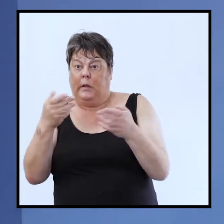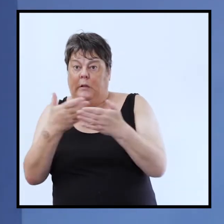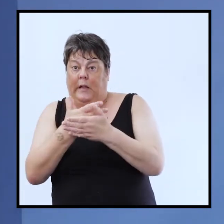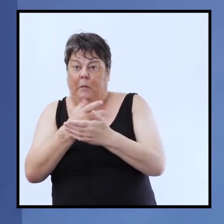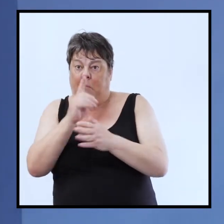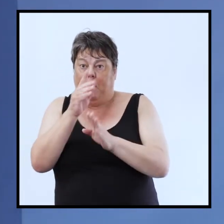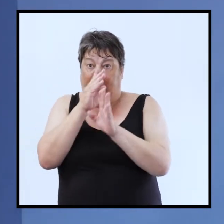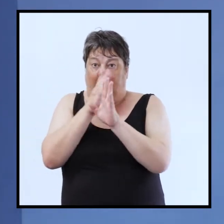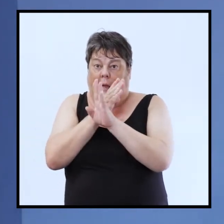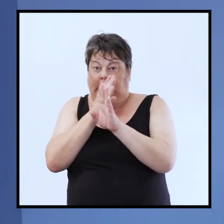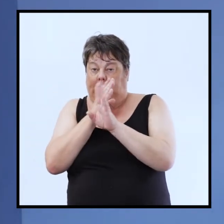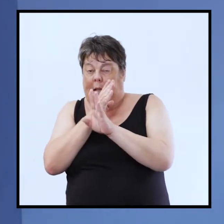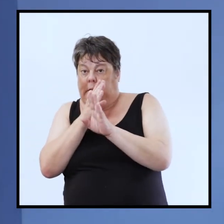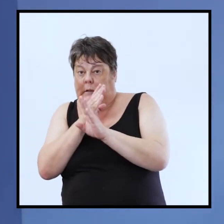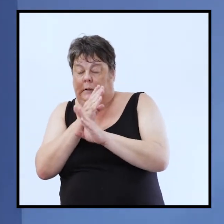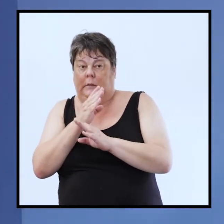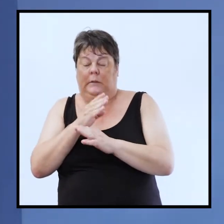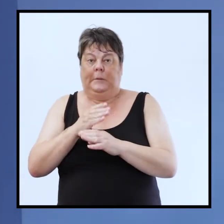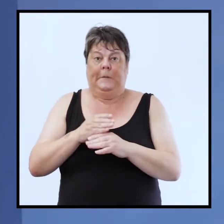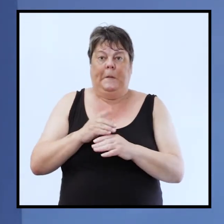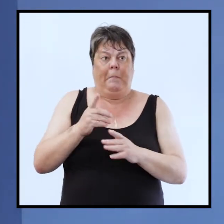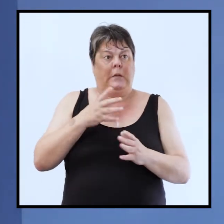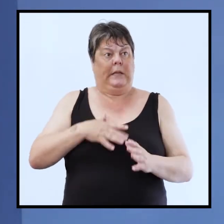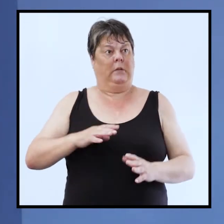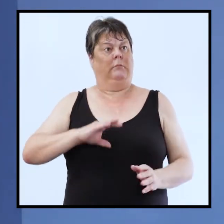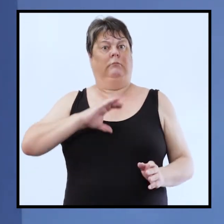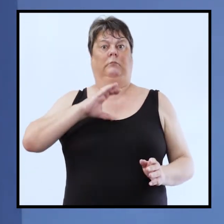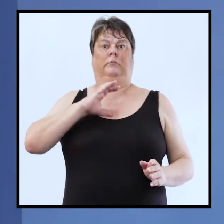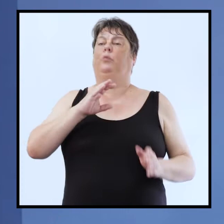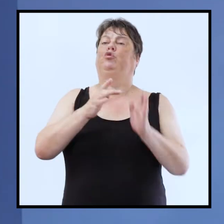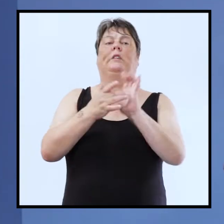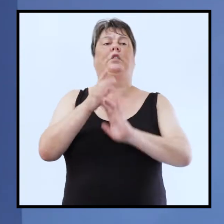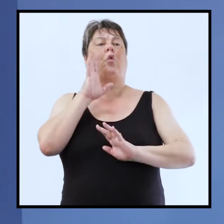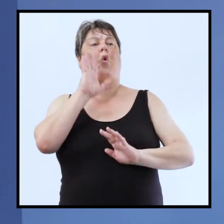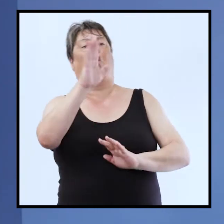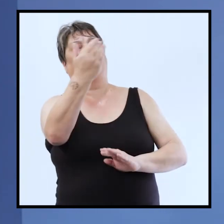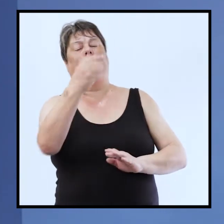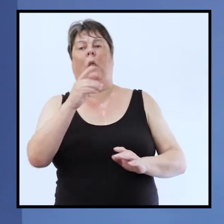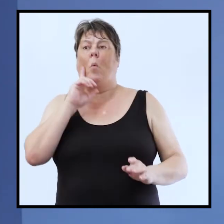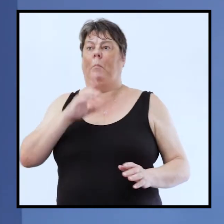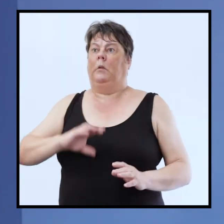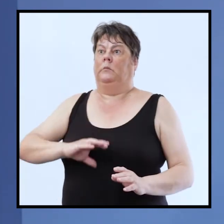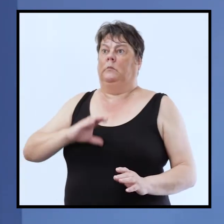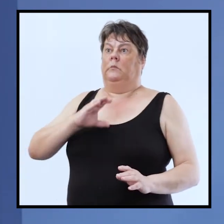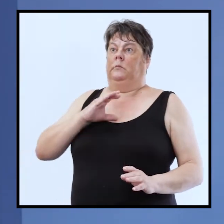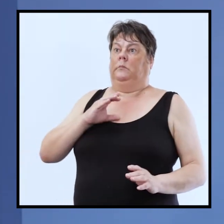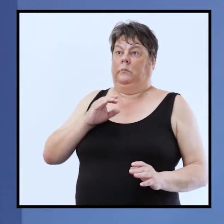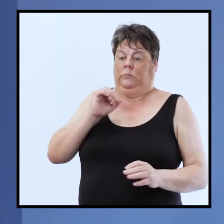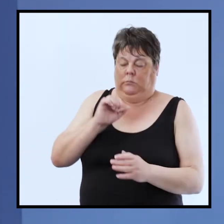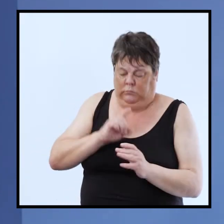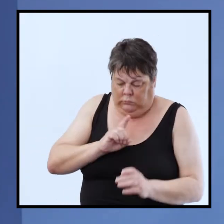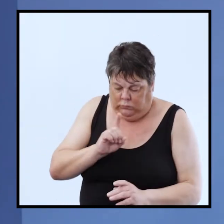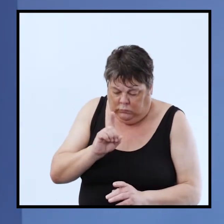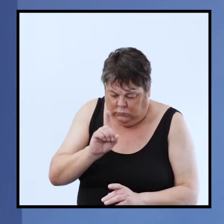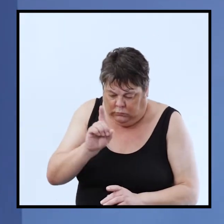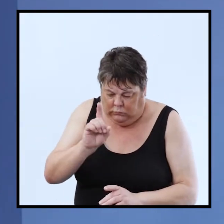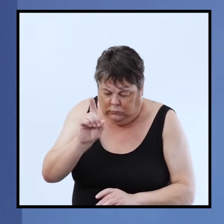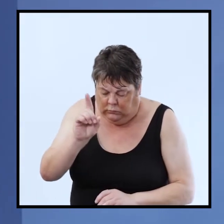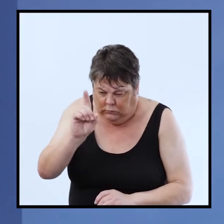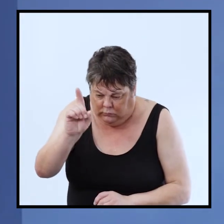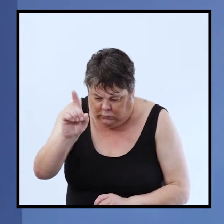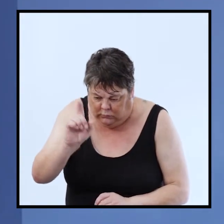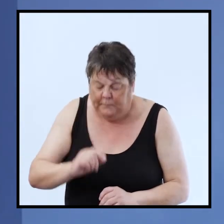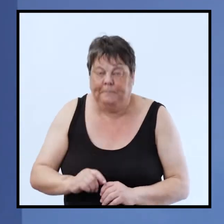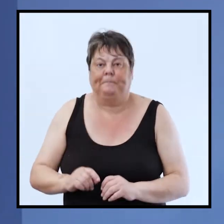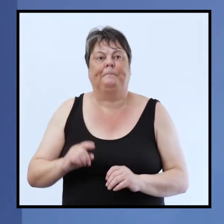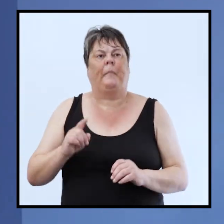in the shadows imagine the courage required to come forward when jesus calls her and it